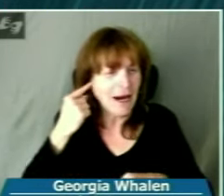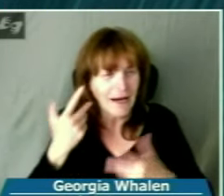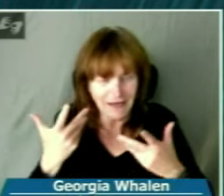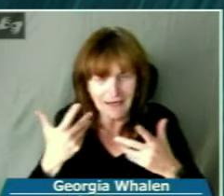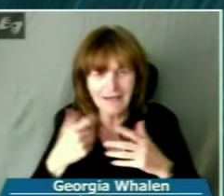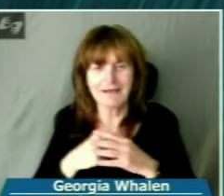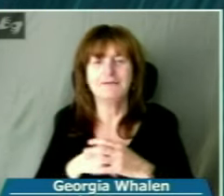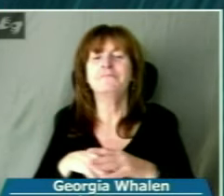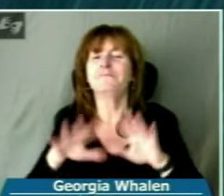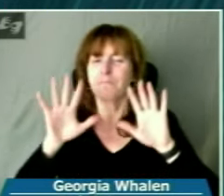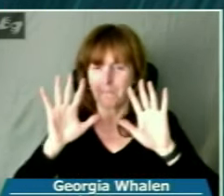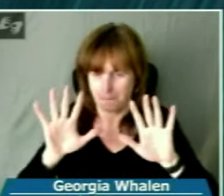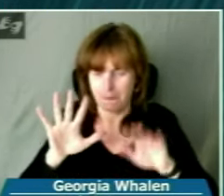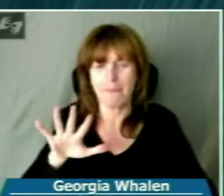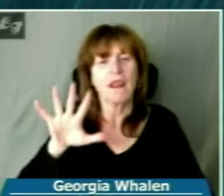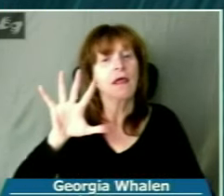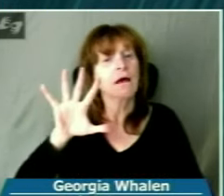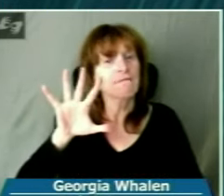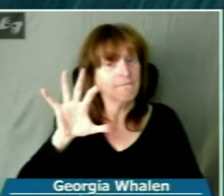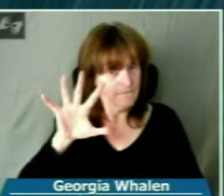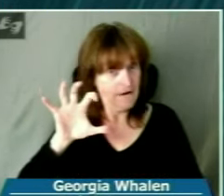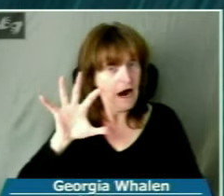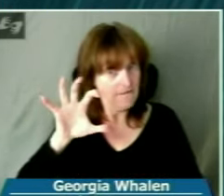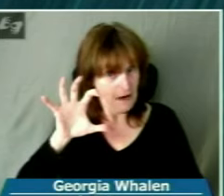exactly 500 cases, and